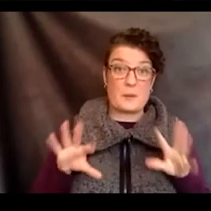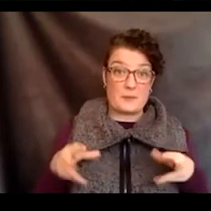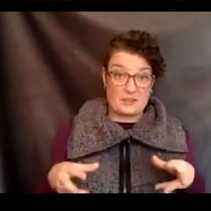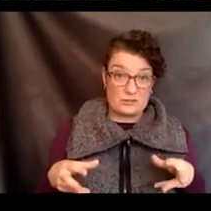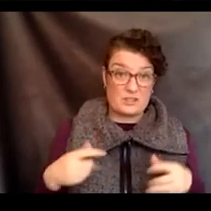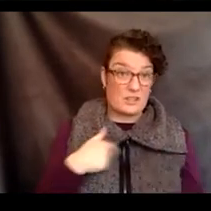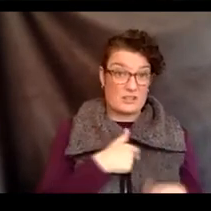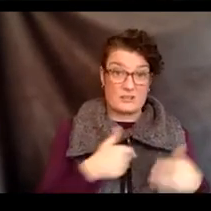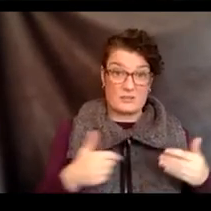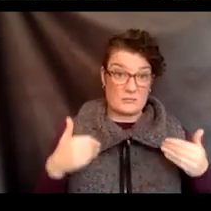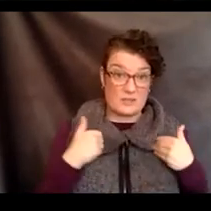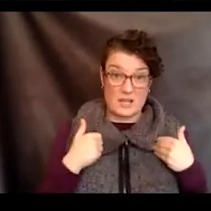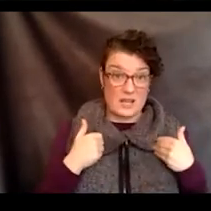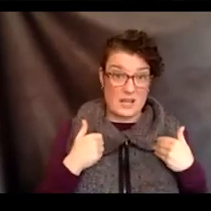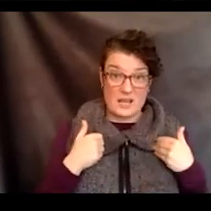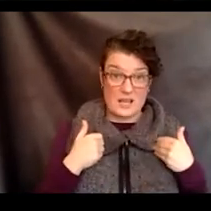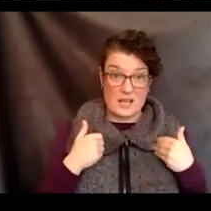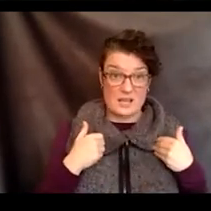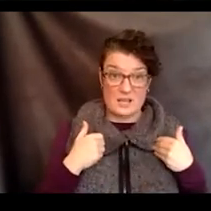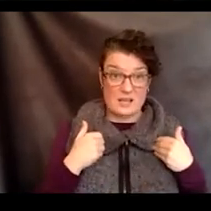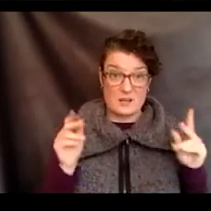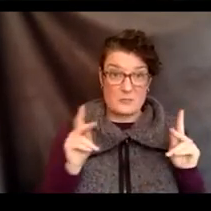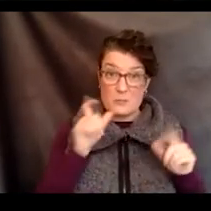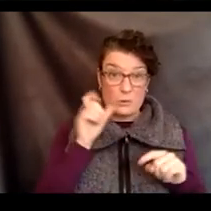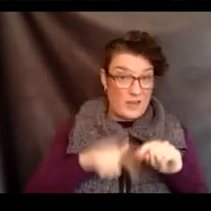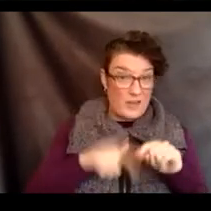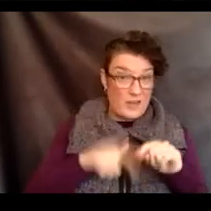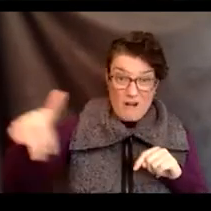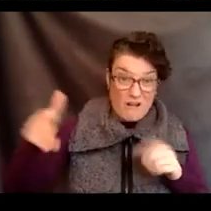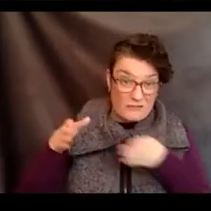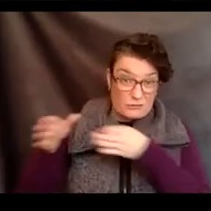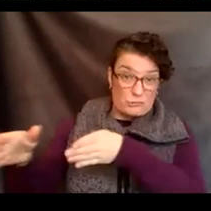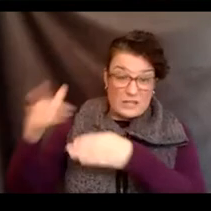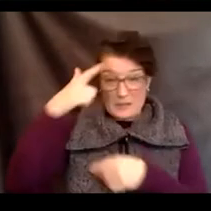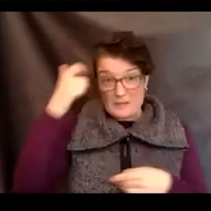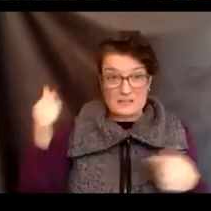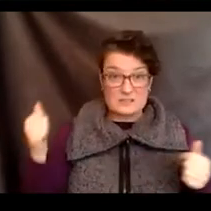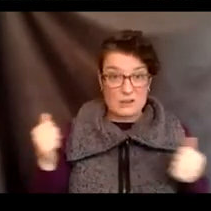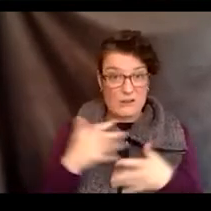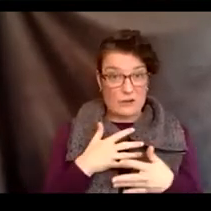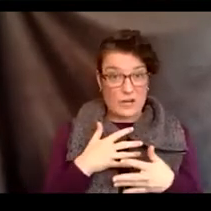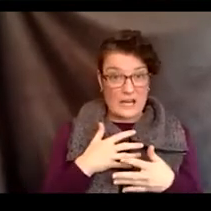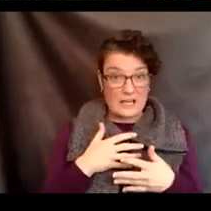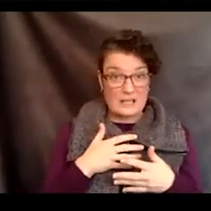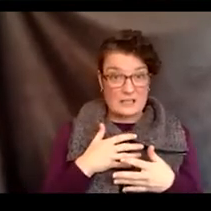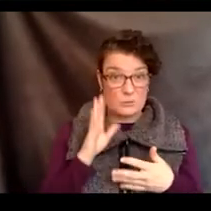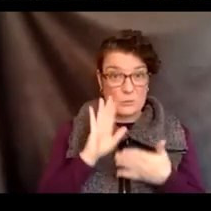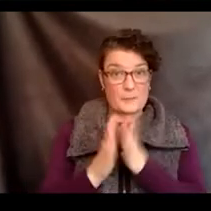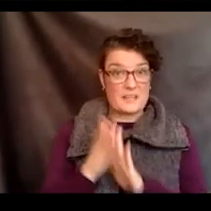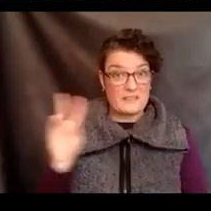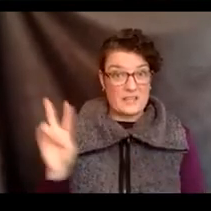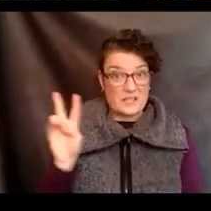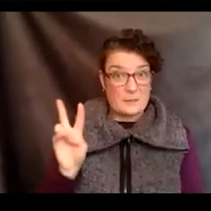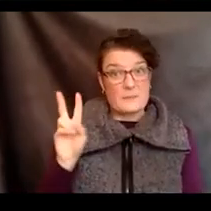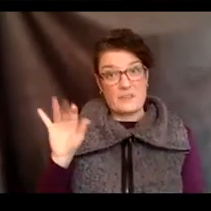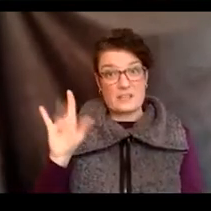we have, you know, people who can't walk down the street because they're afraid that they're going to be victimized because